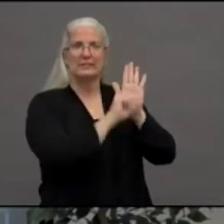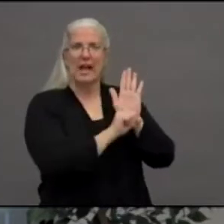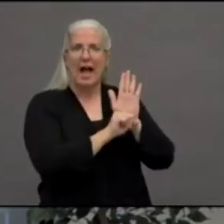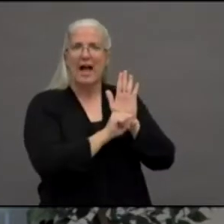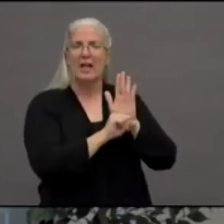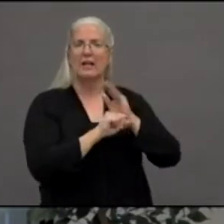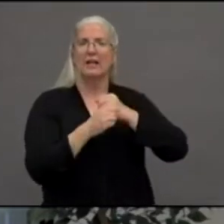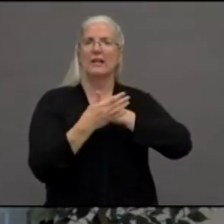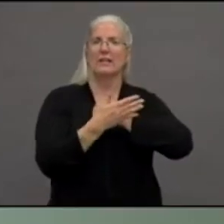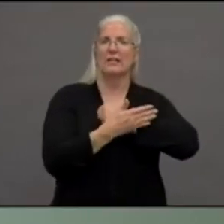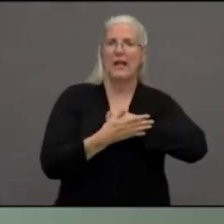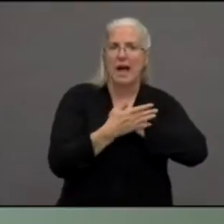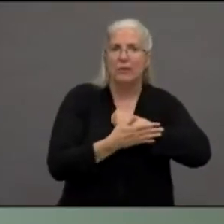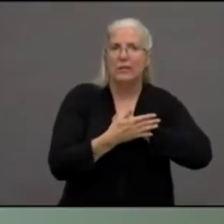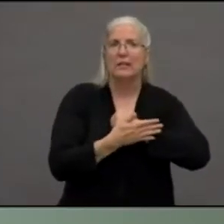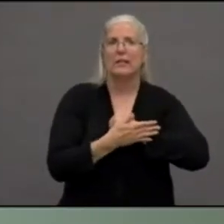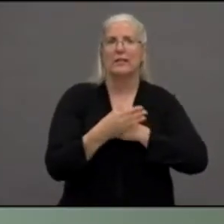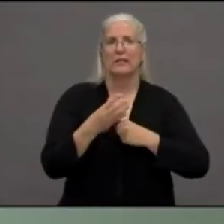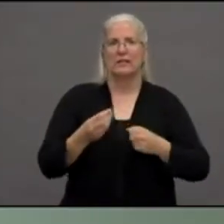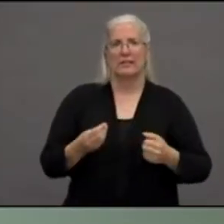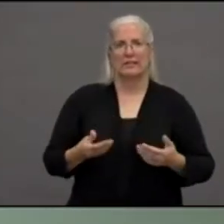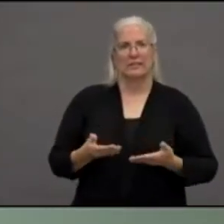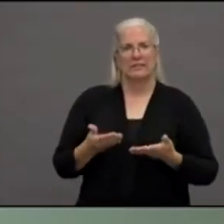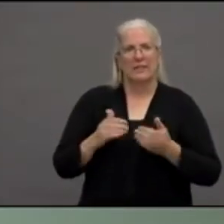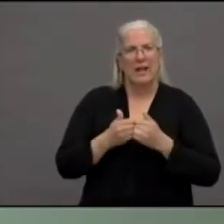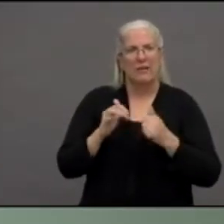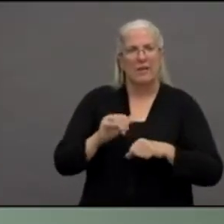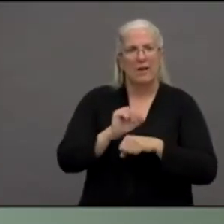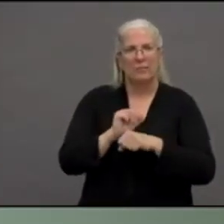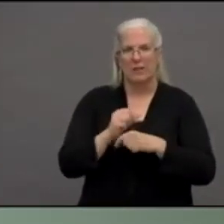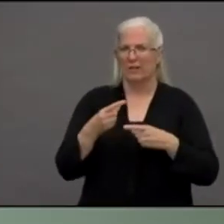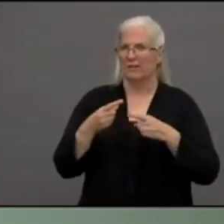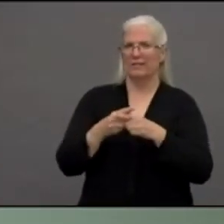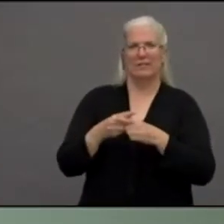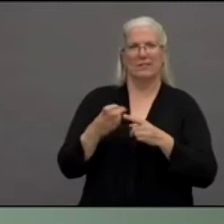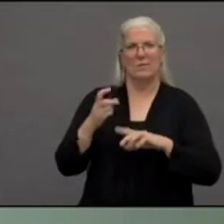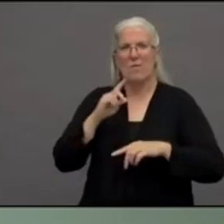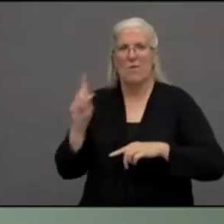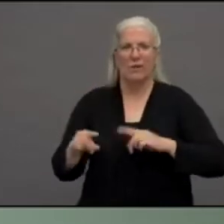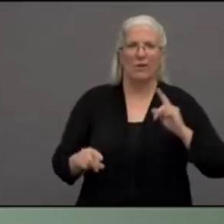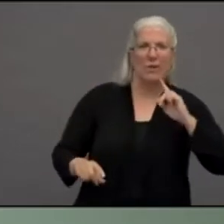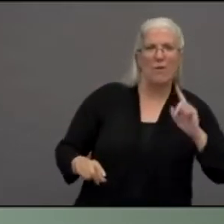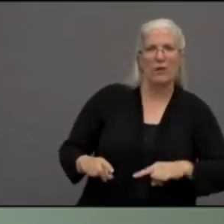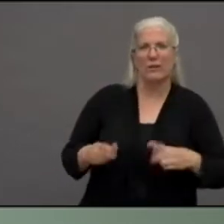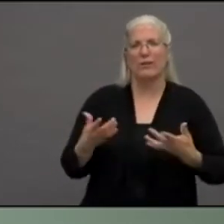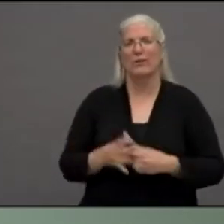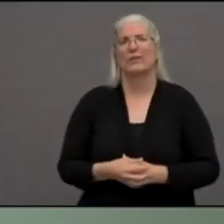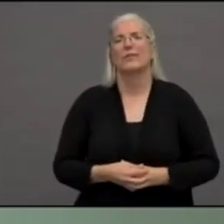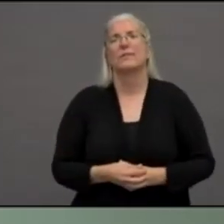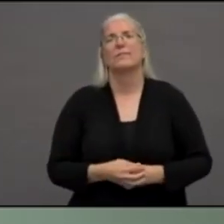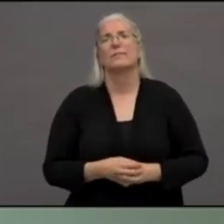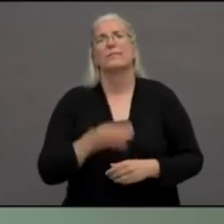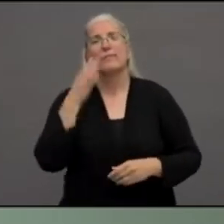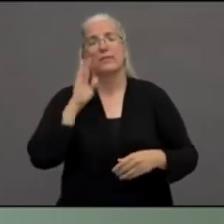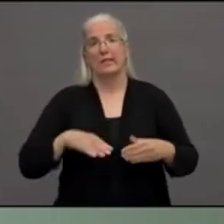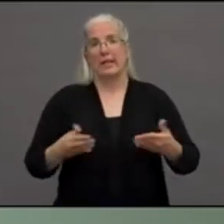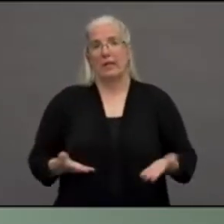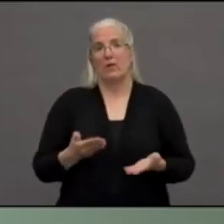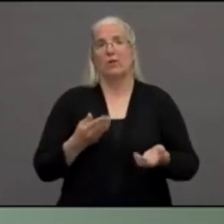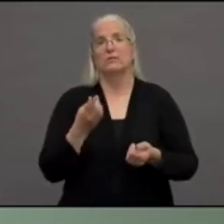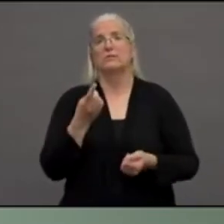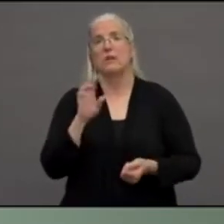lot of people believe that Dr. Cody was responsible for making the changes that took place on Wednesday, and that